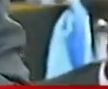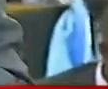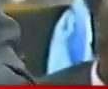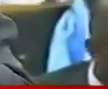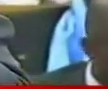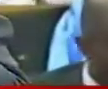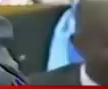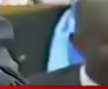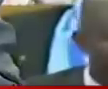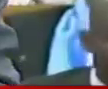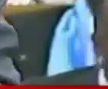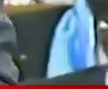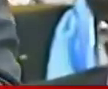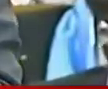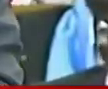Basi